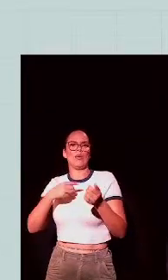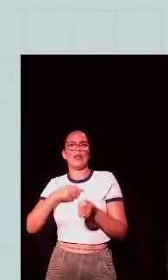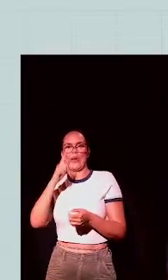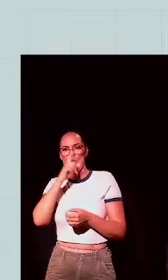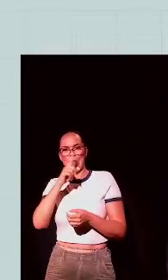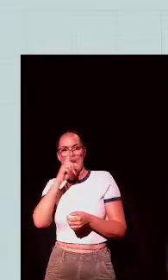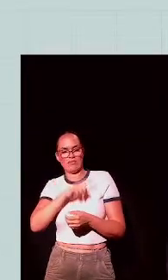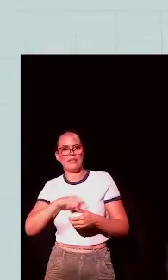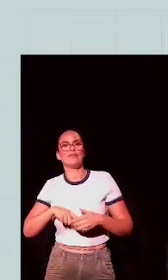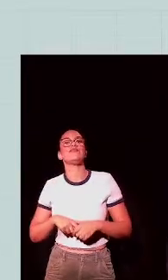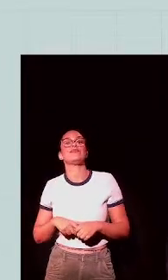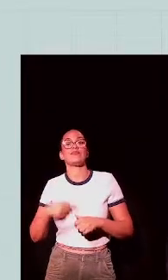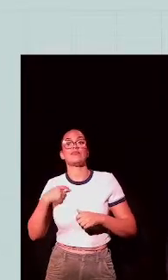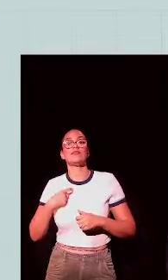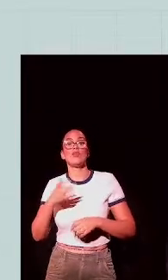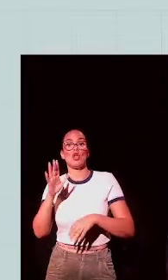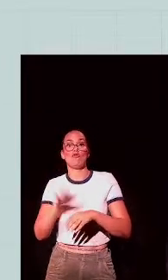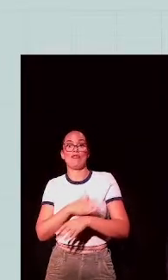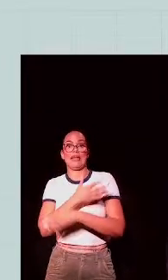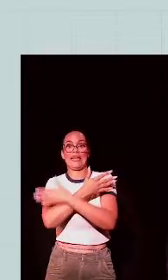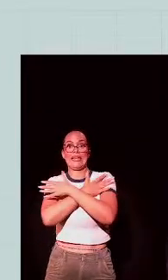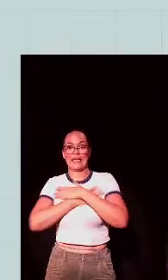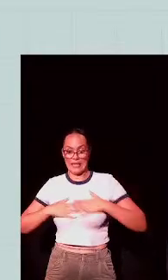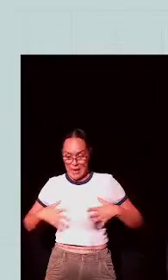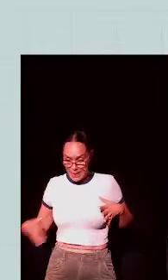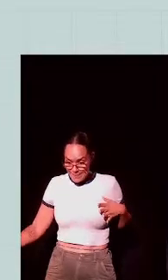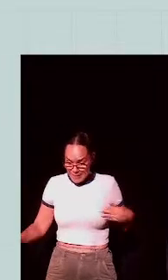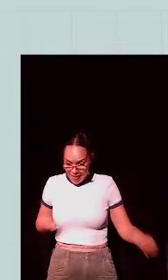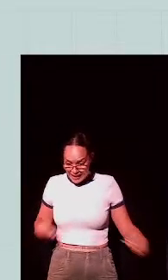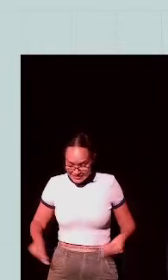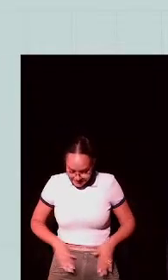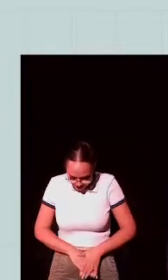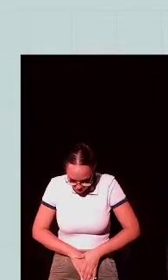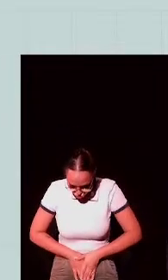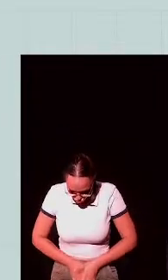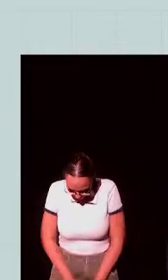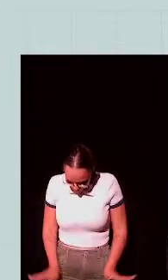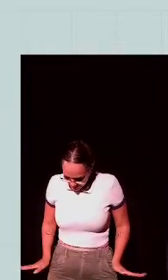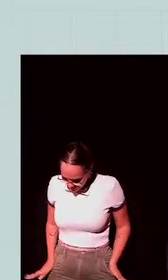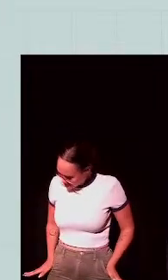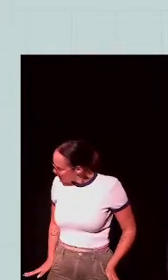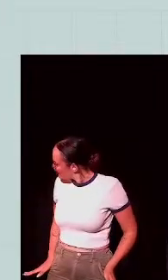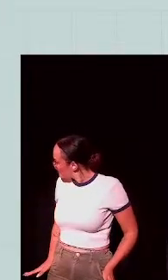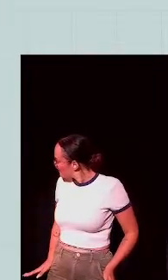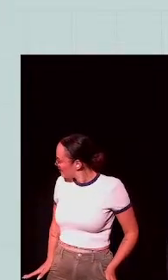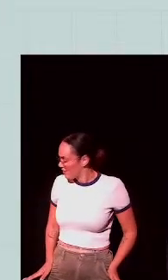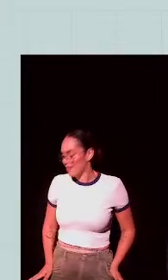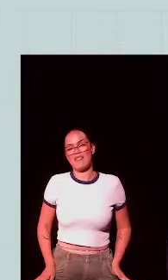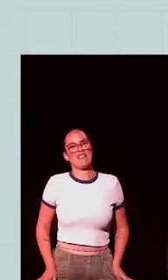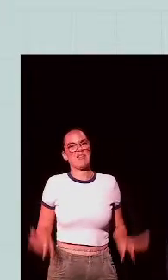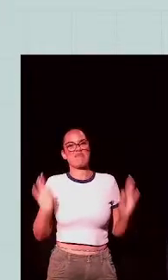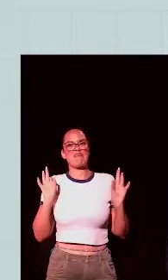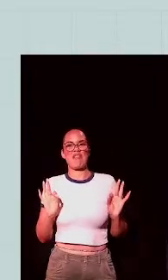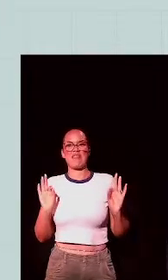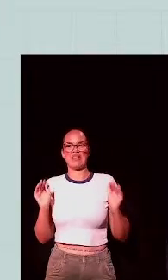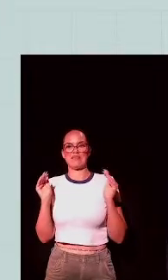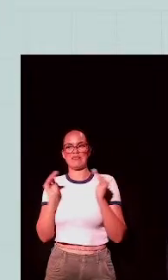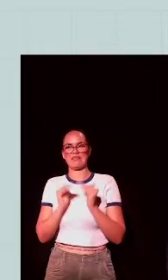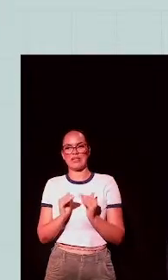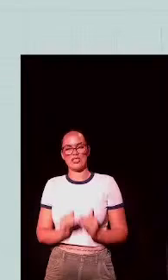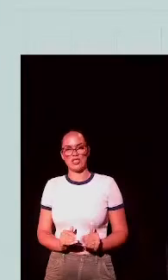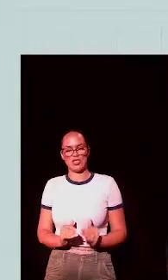person. And I'm wearing a green plastic dress. And they knew about this when they hired me. So... there we